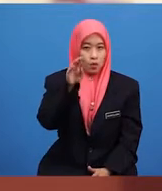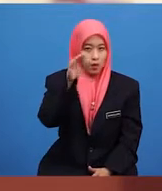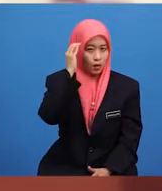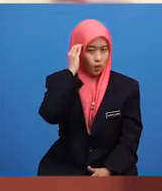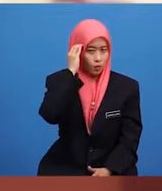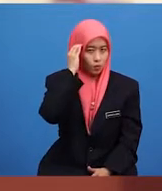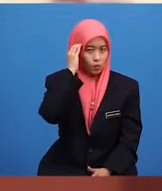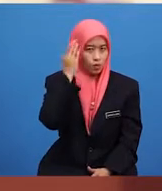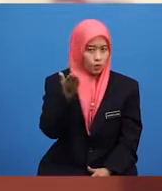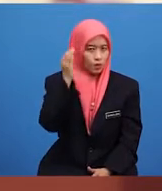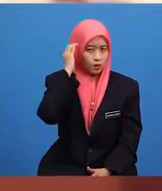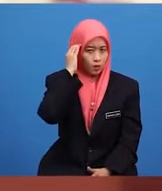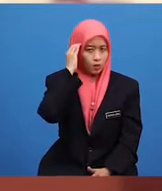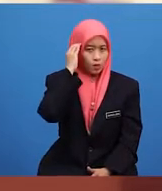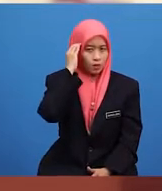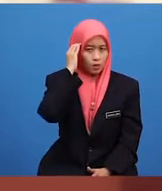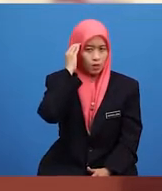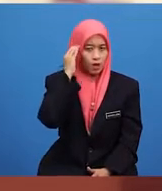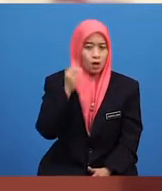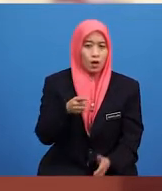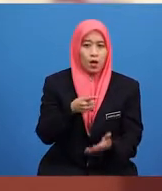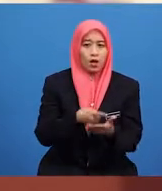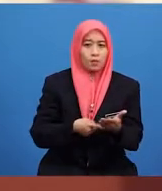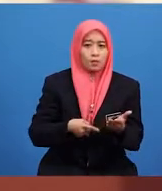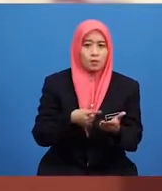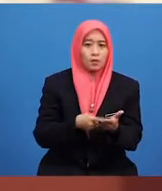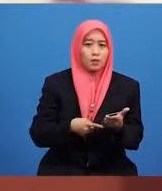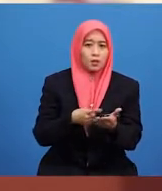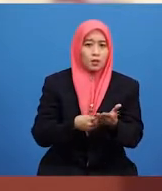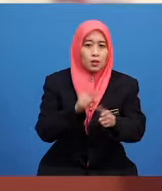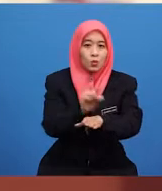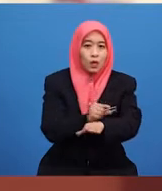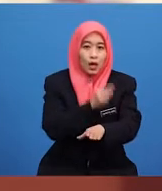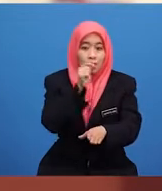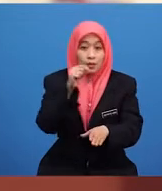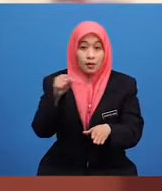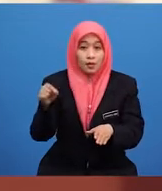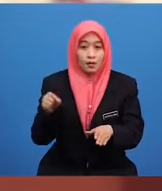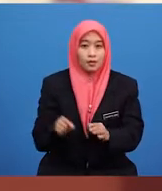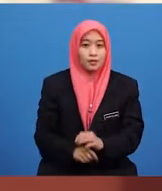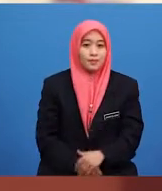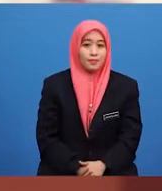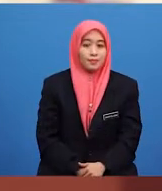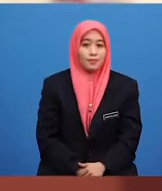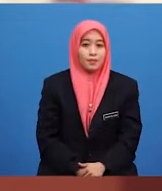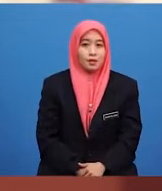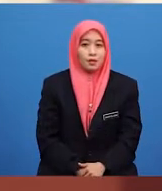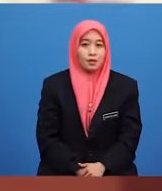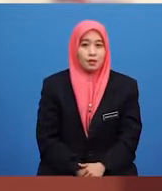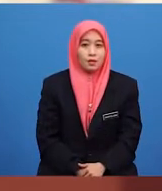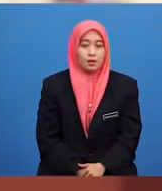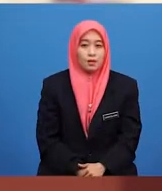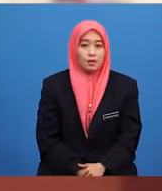that you can use a pencil in space? Yes, that's right.